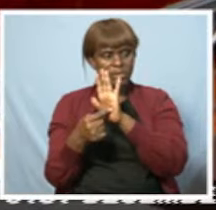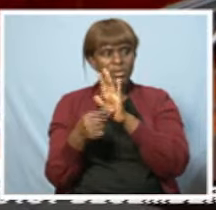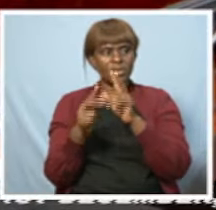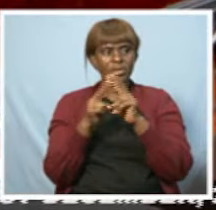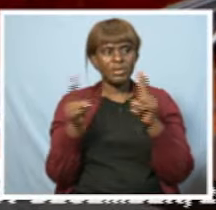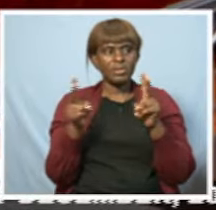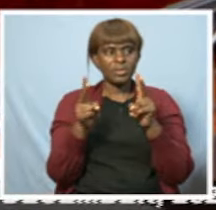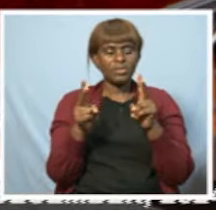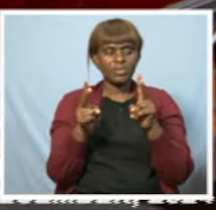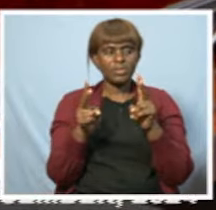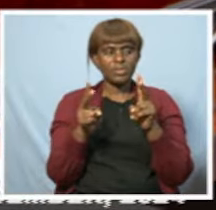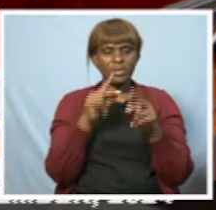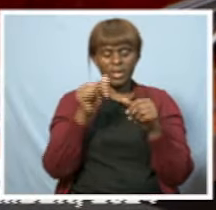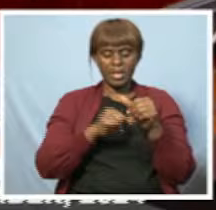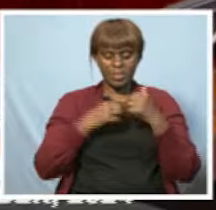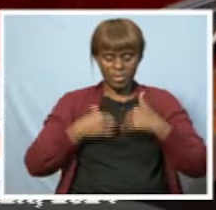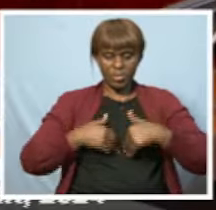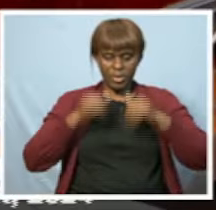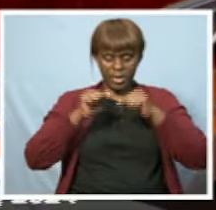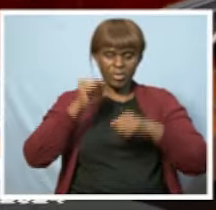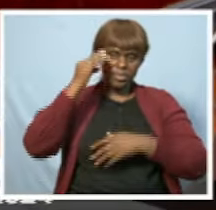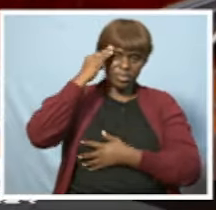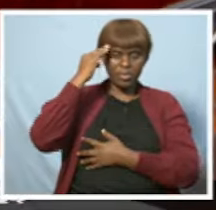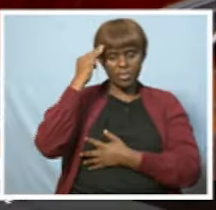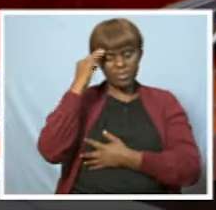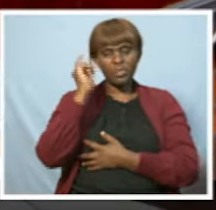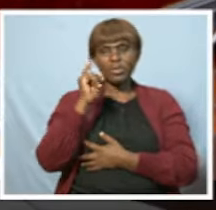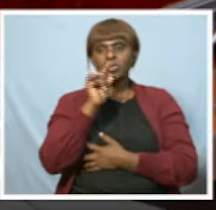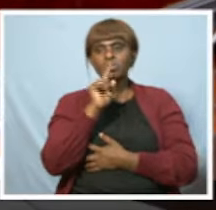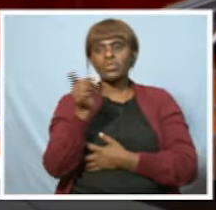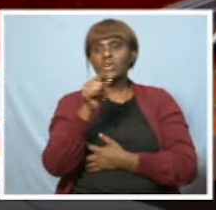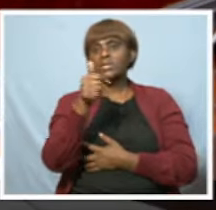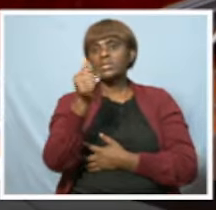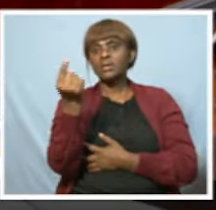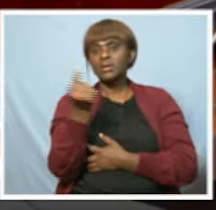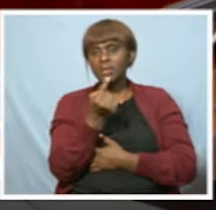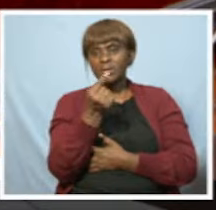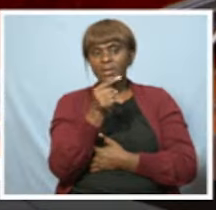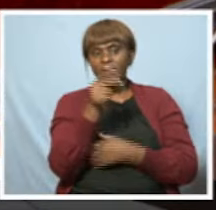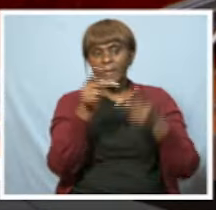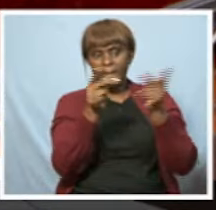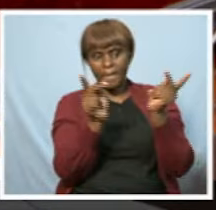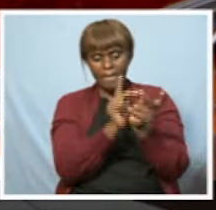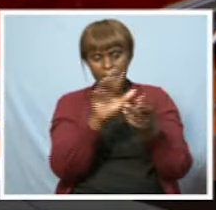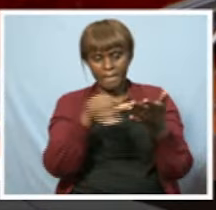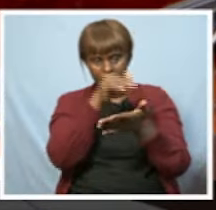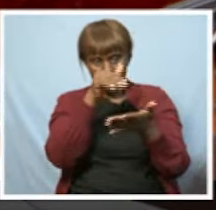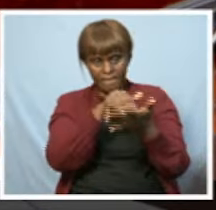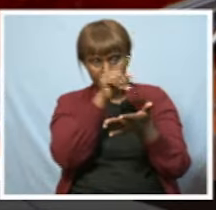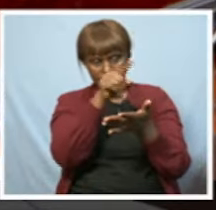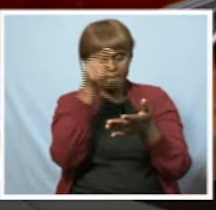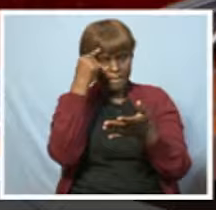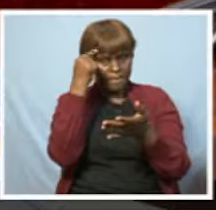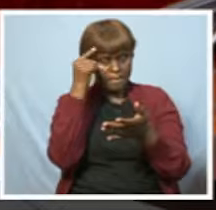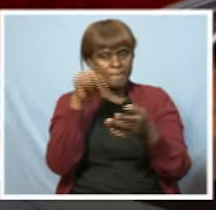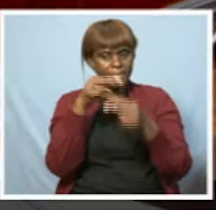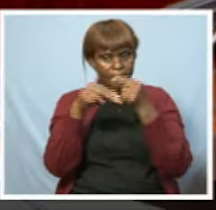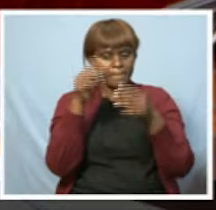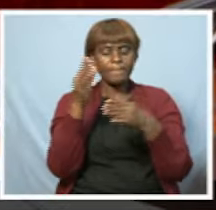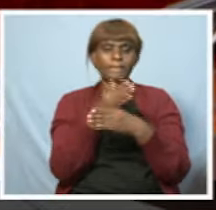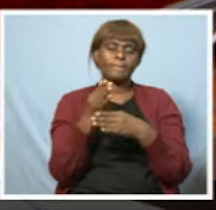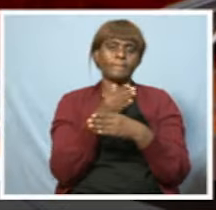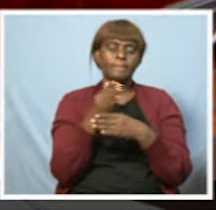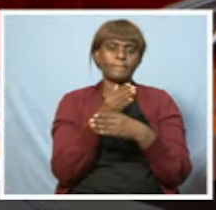that everyone is able to know that when they are at the station, government means